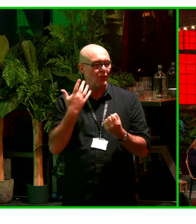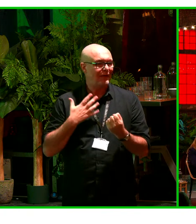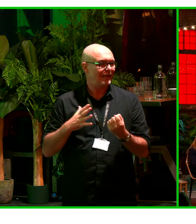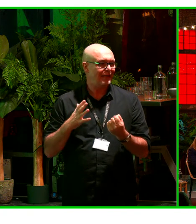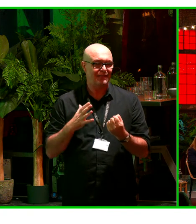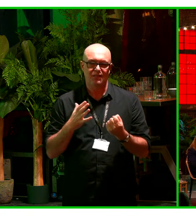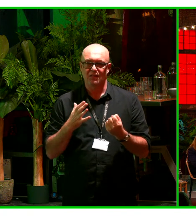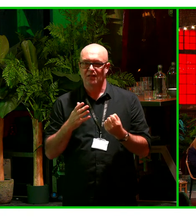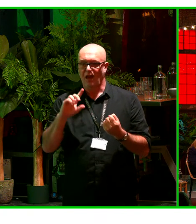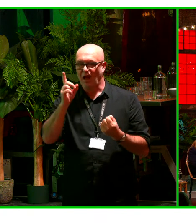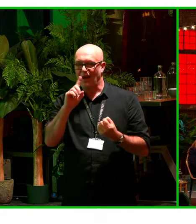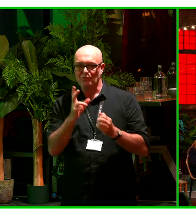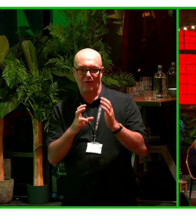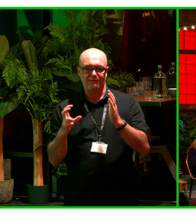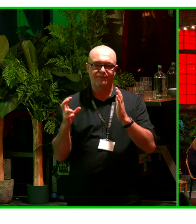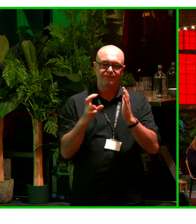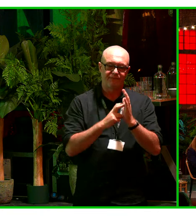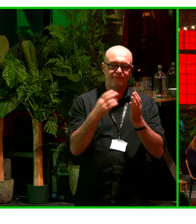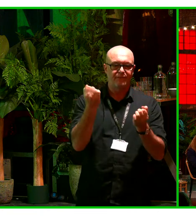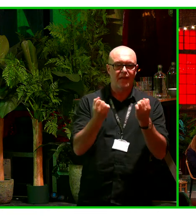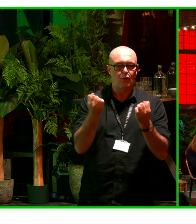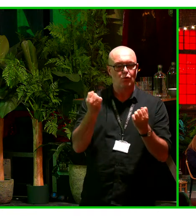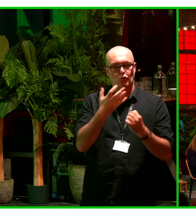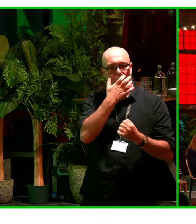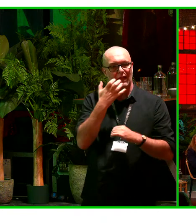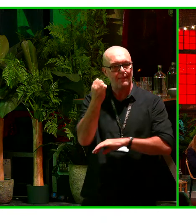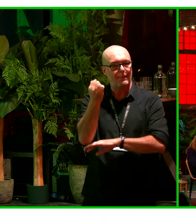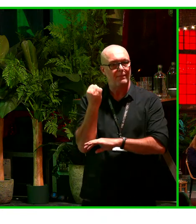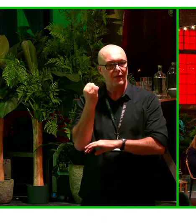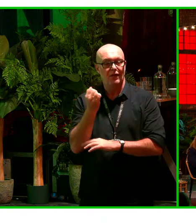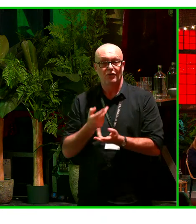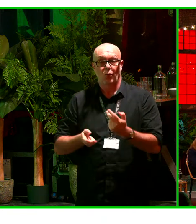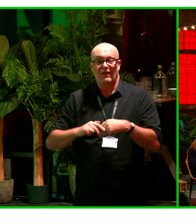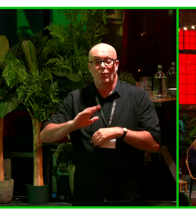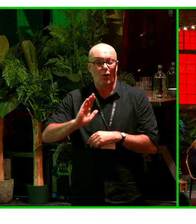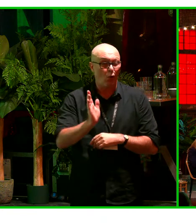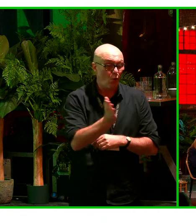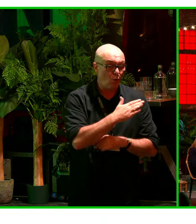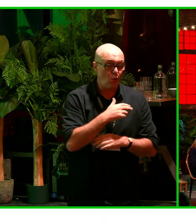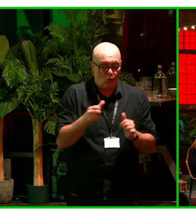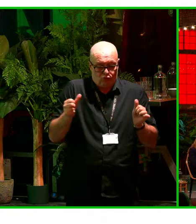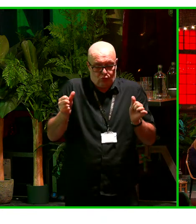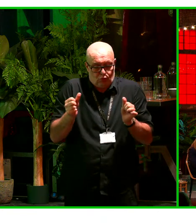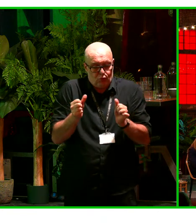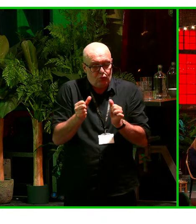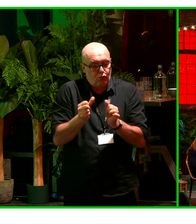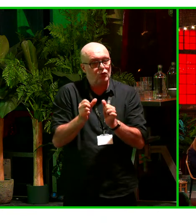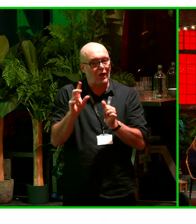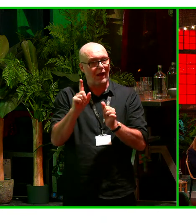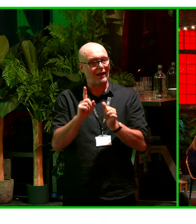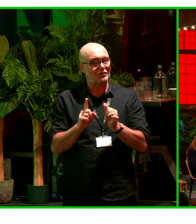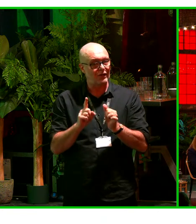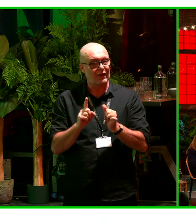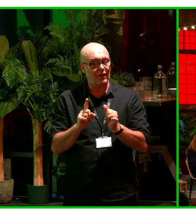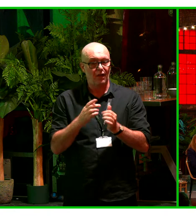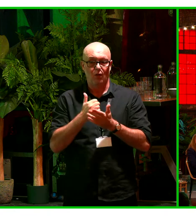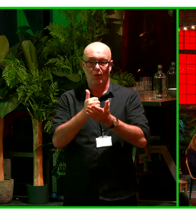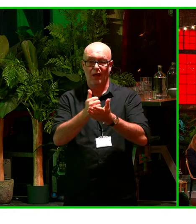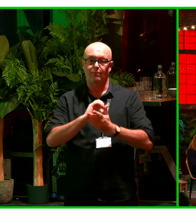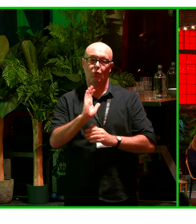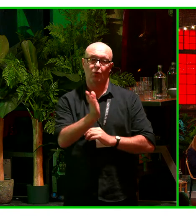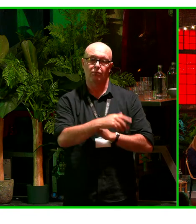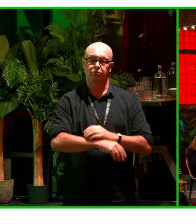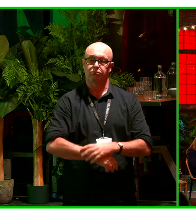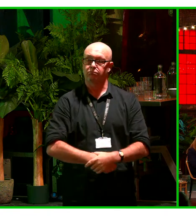charge electric vehicles and using heat pumps. So if everybody switches every light off and switches the red box off for standby on the television